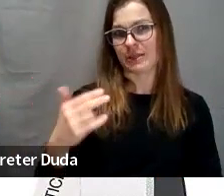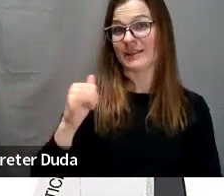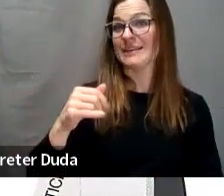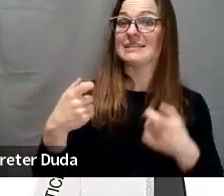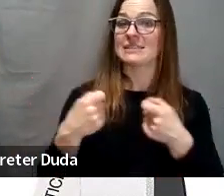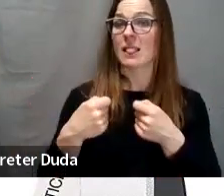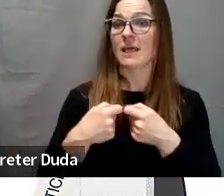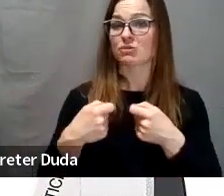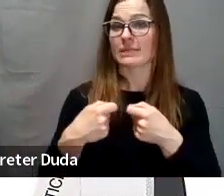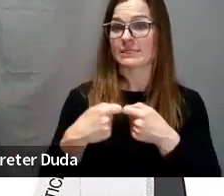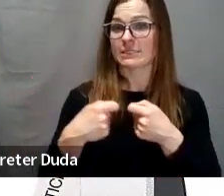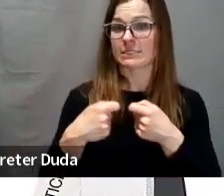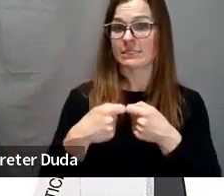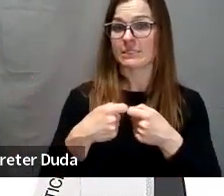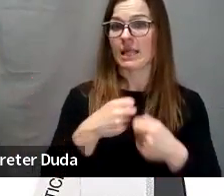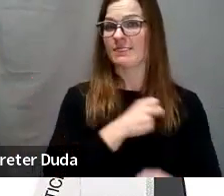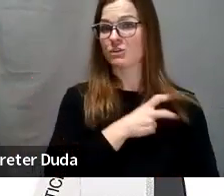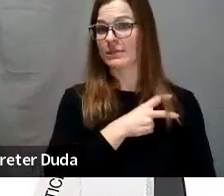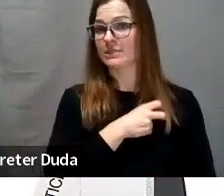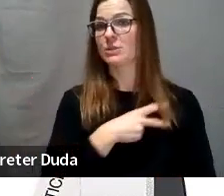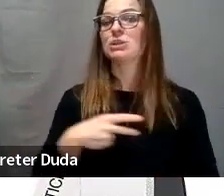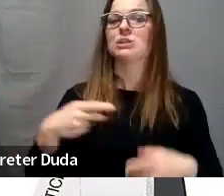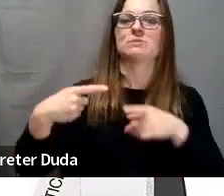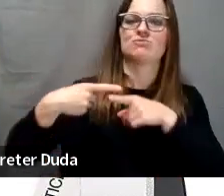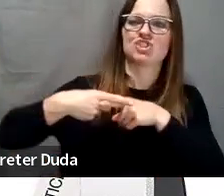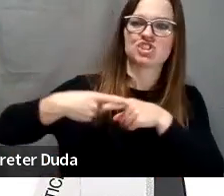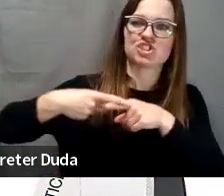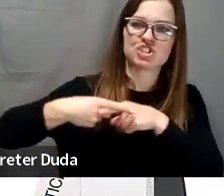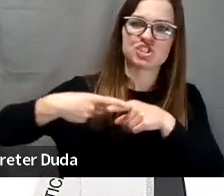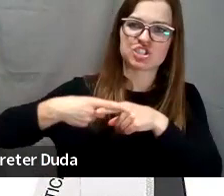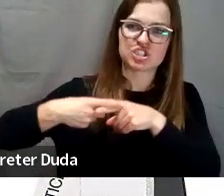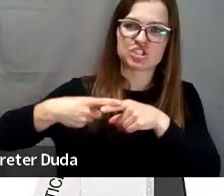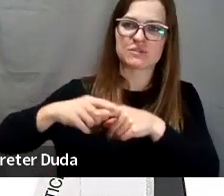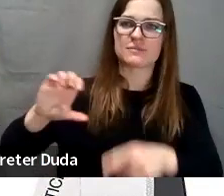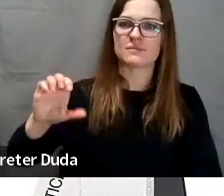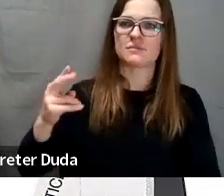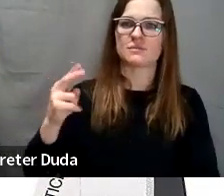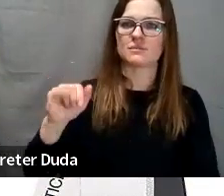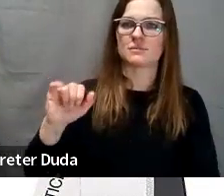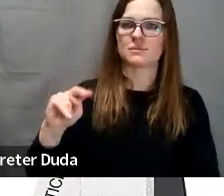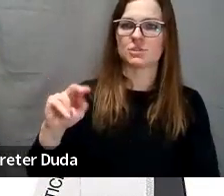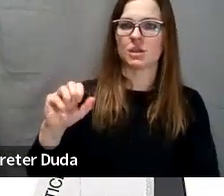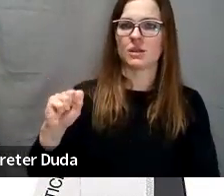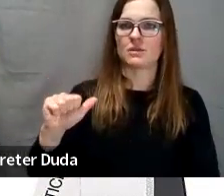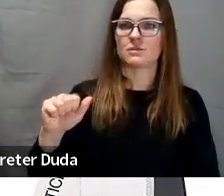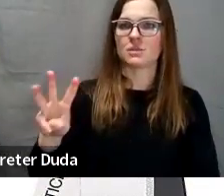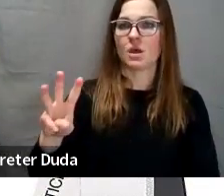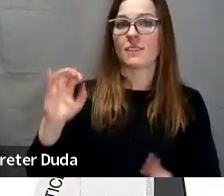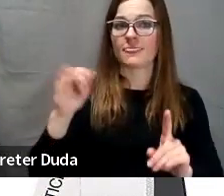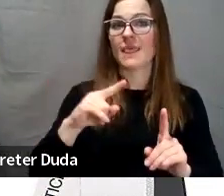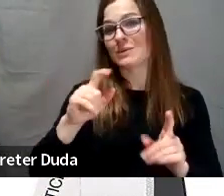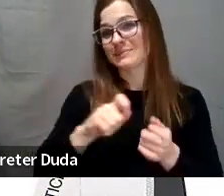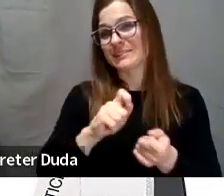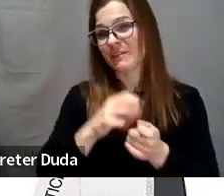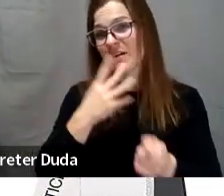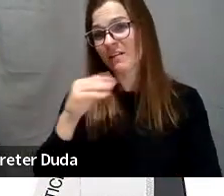electric battery operated chainsaw. It's small, handheld. This one particularly is teal in color. It